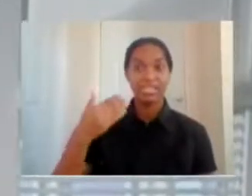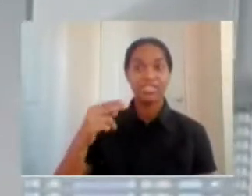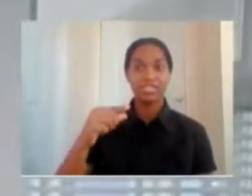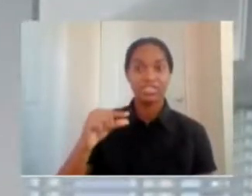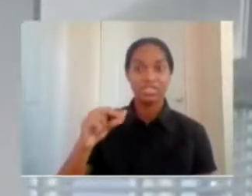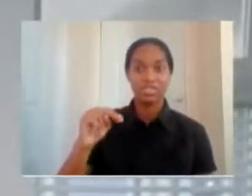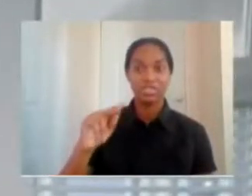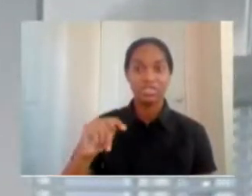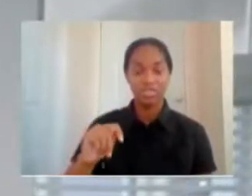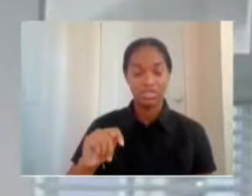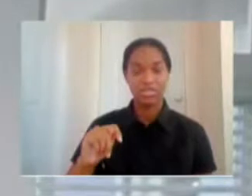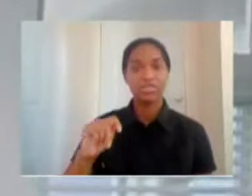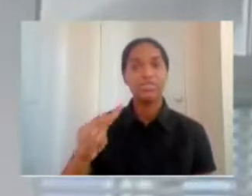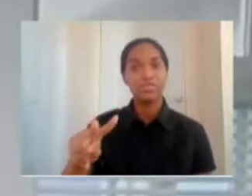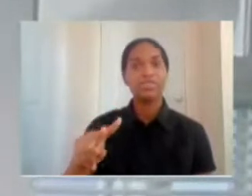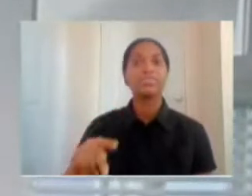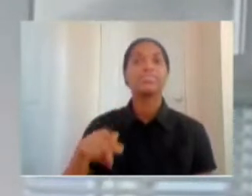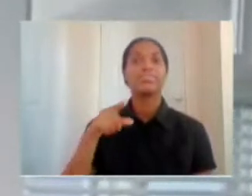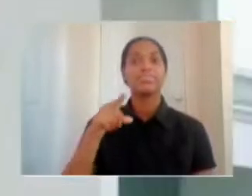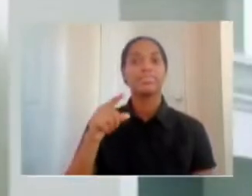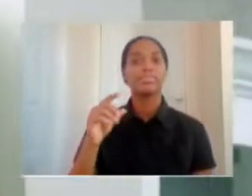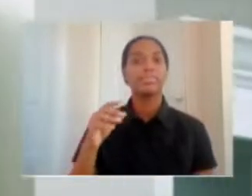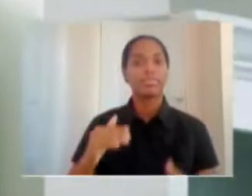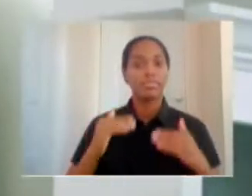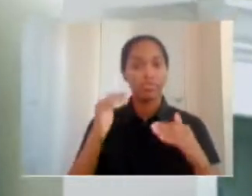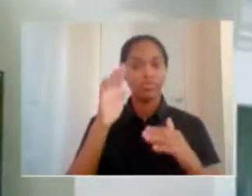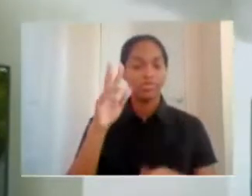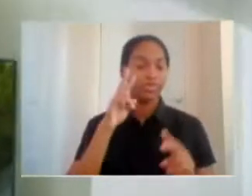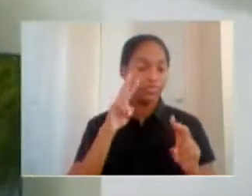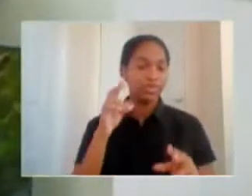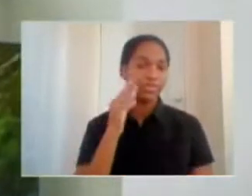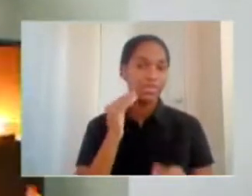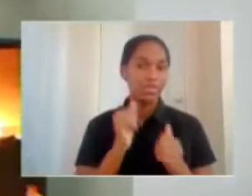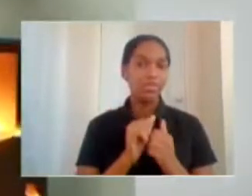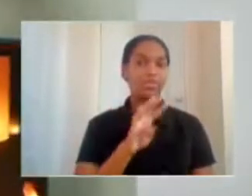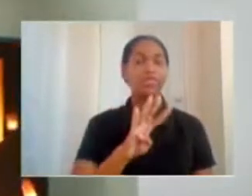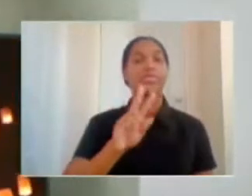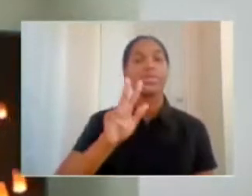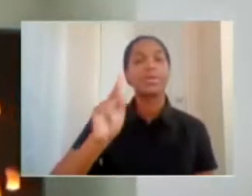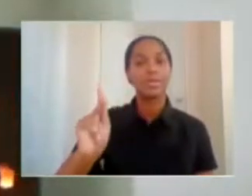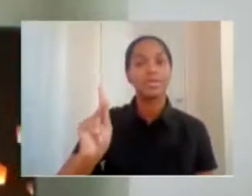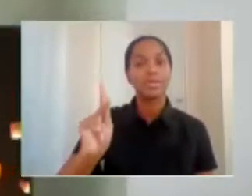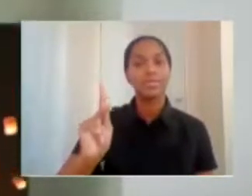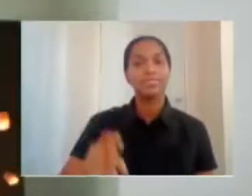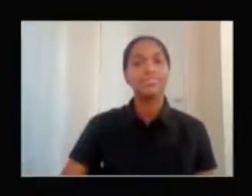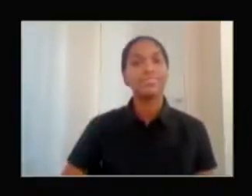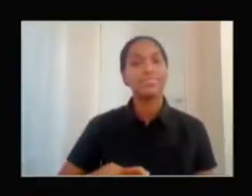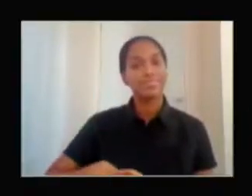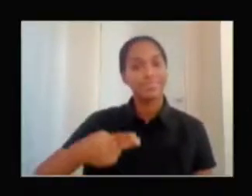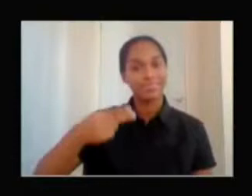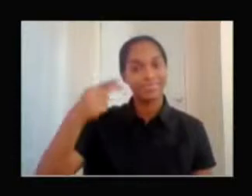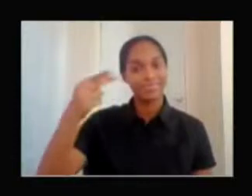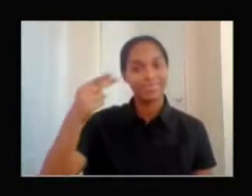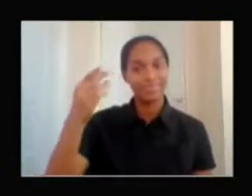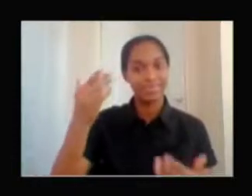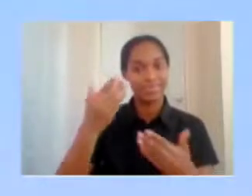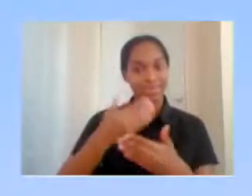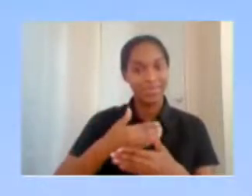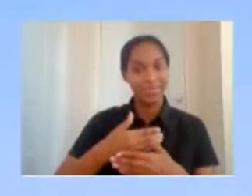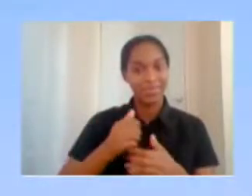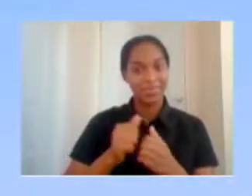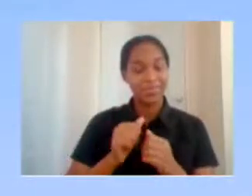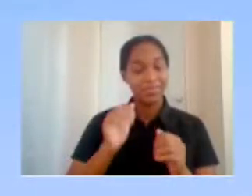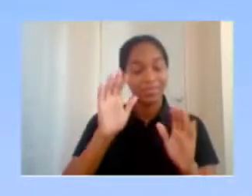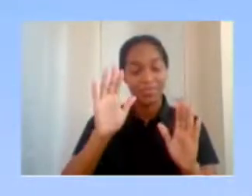video features elevate your viewing experience with 4K HDR ultra high definition video with brilliant colors